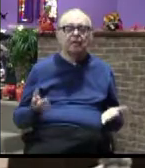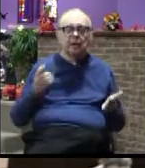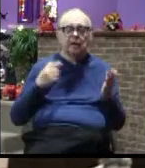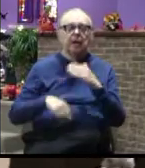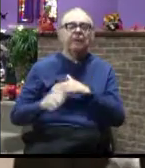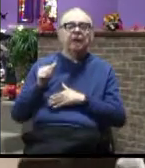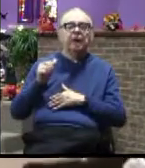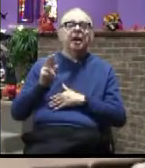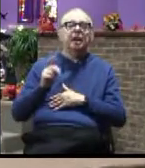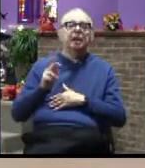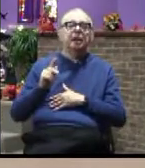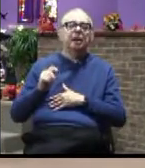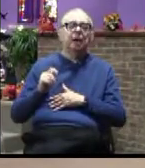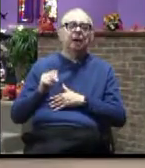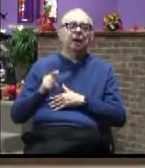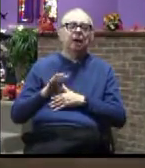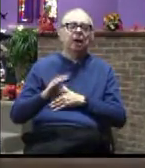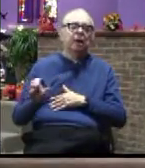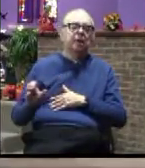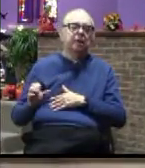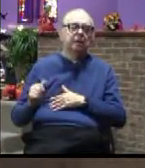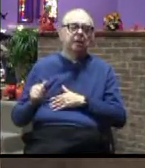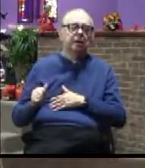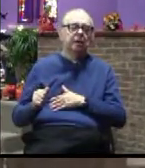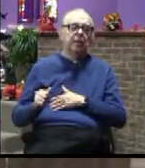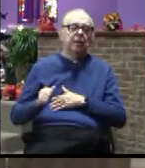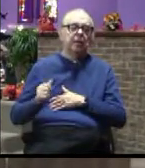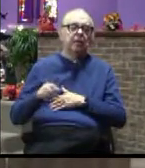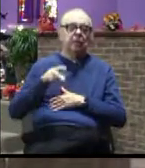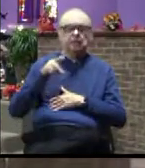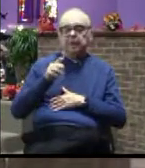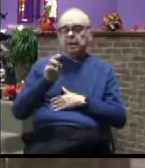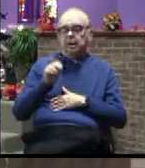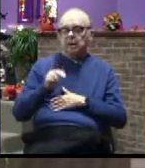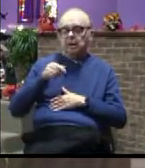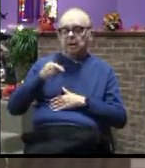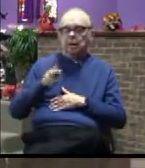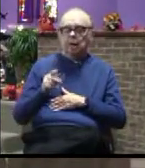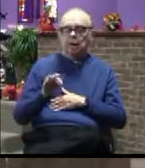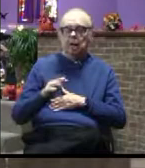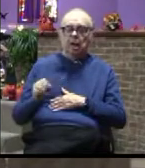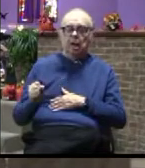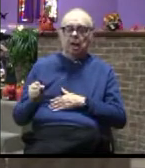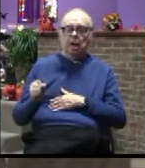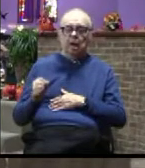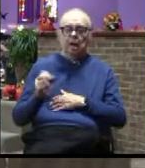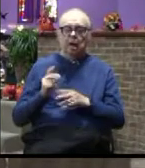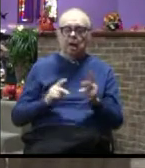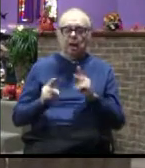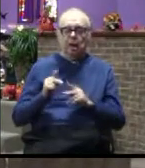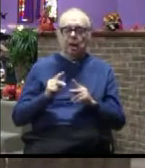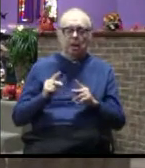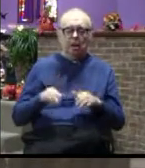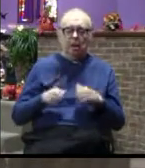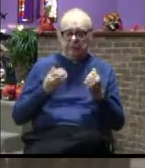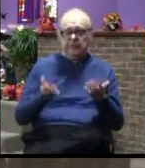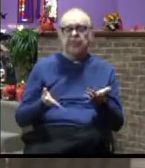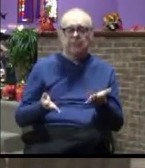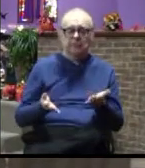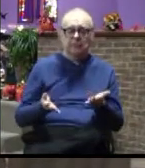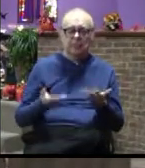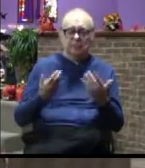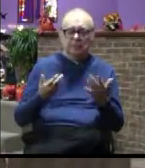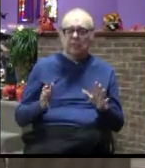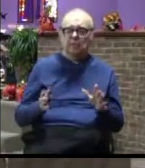down in antarctica there's these penguins okay and they're seeing these people and they've been there and they're